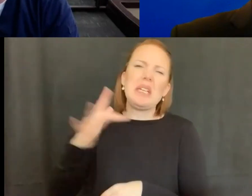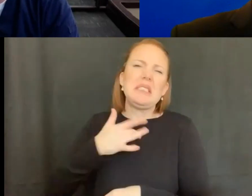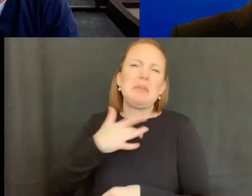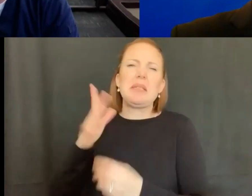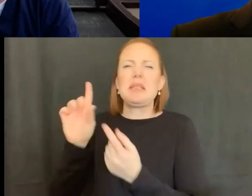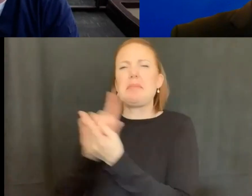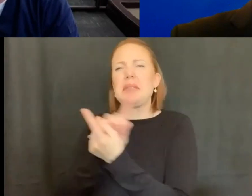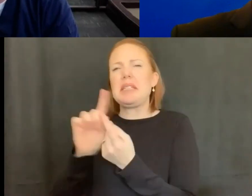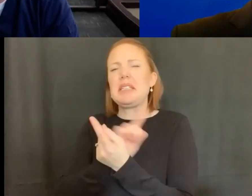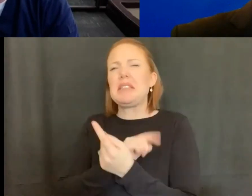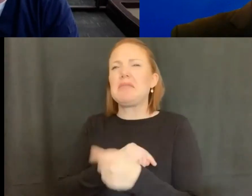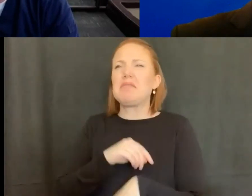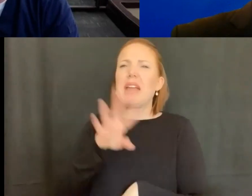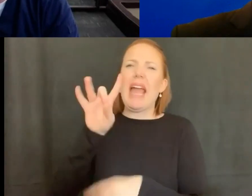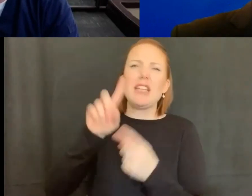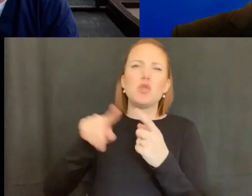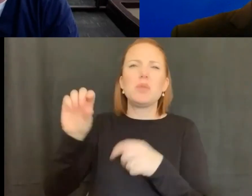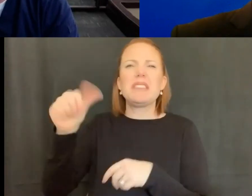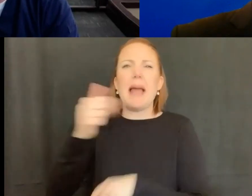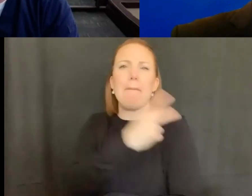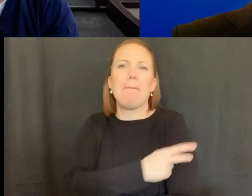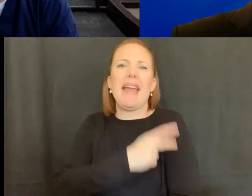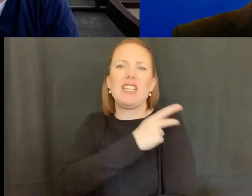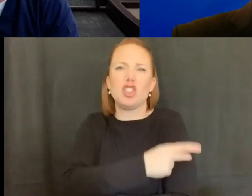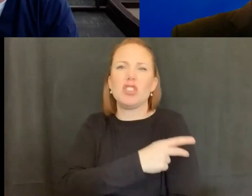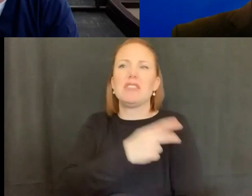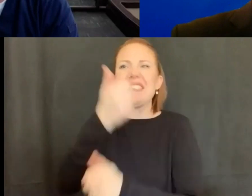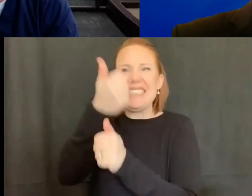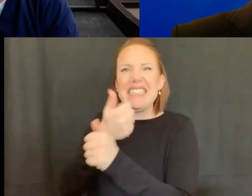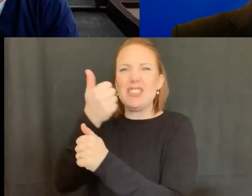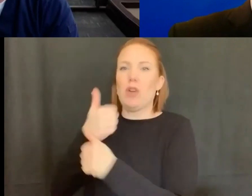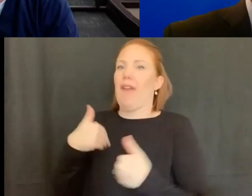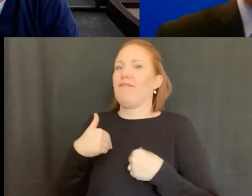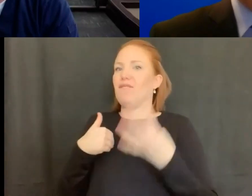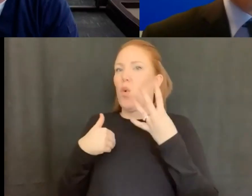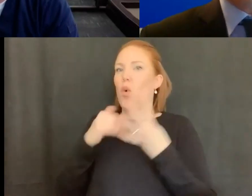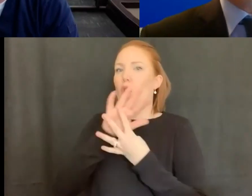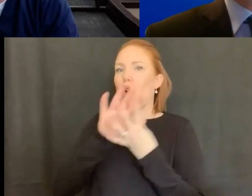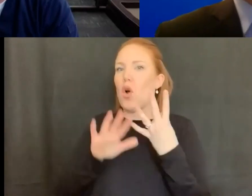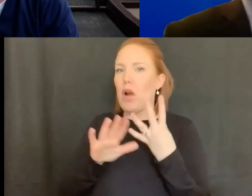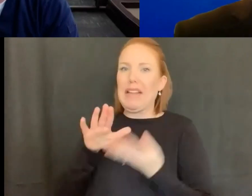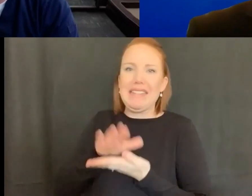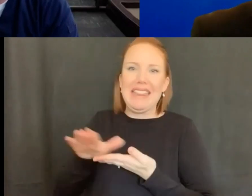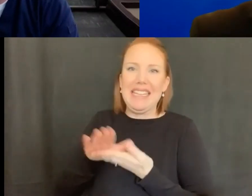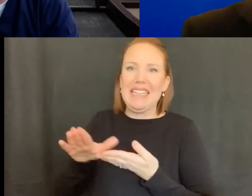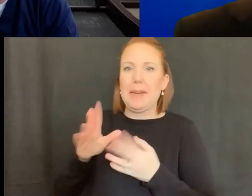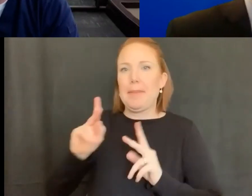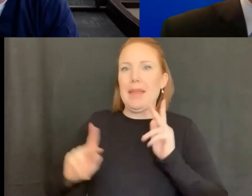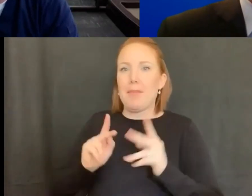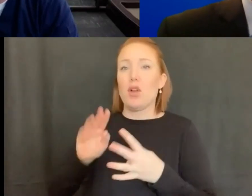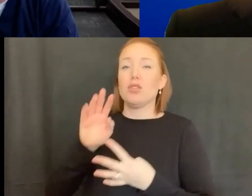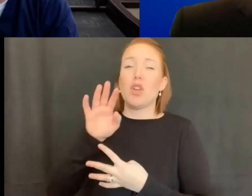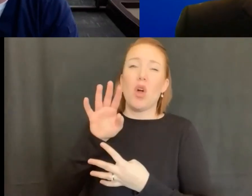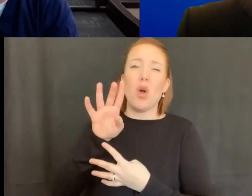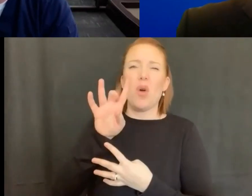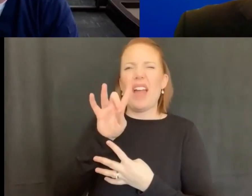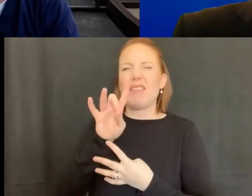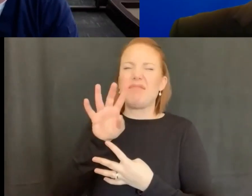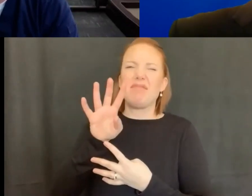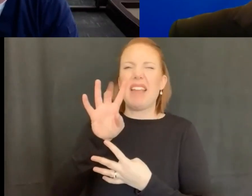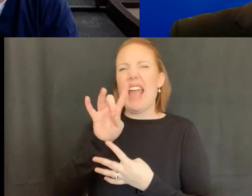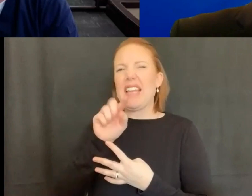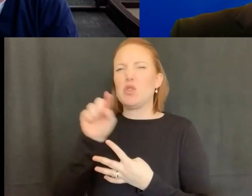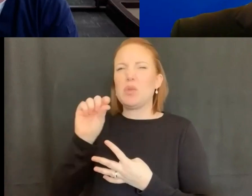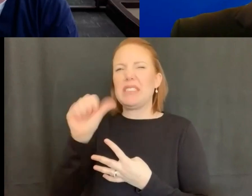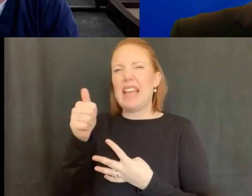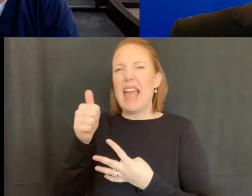maybe 8 to 10 patients each a day. So, there's 4 hygienists running, so that could be 32 to 40 patients on that side that we have